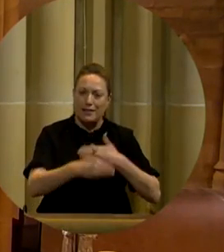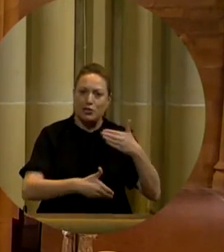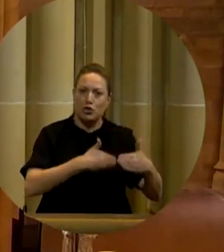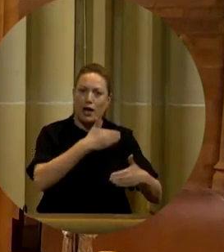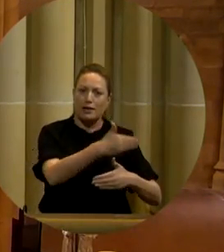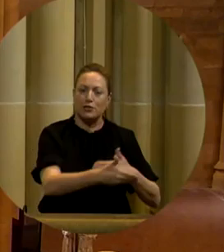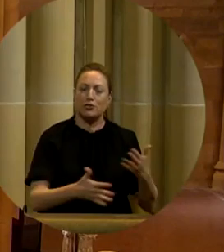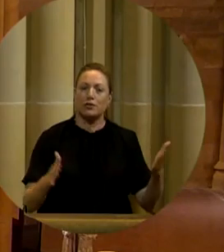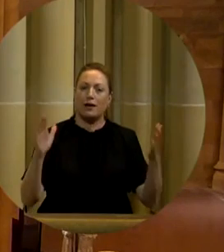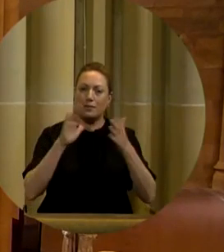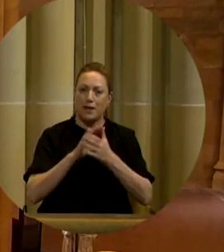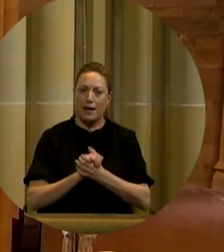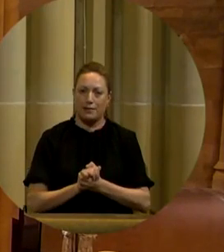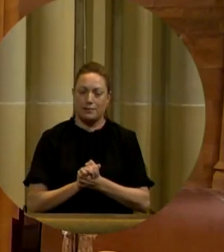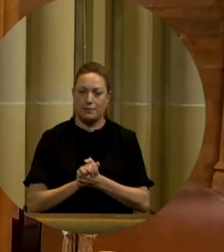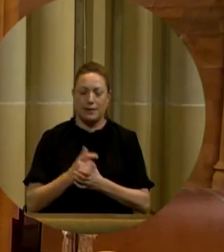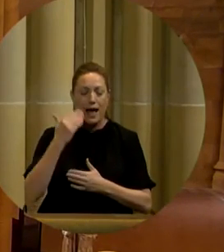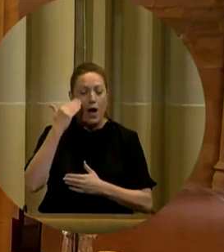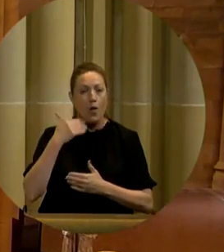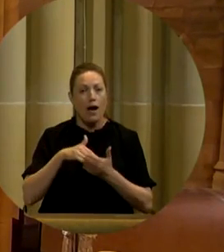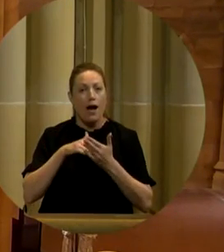Amen. Our Lady, help of